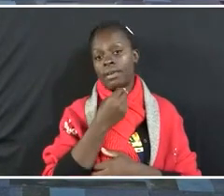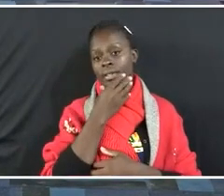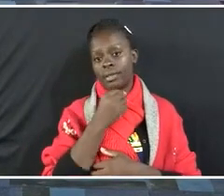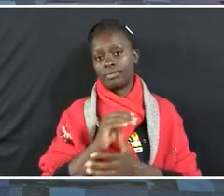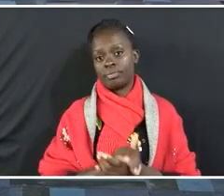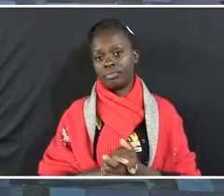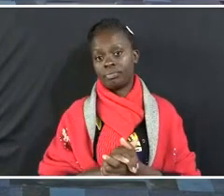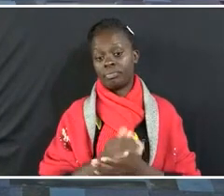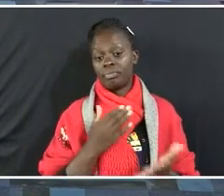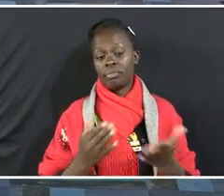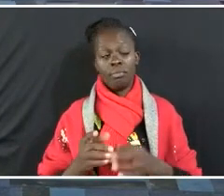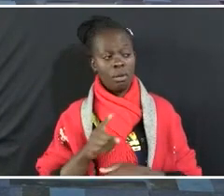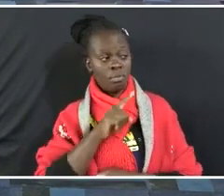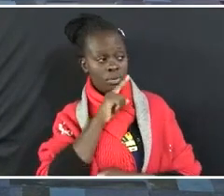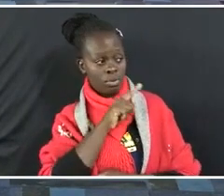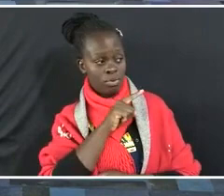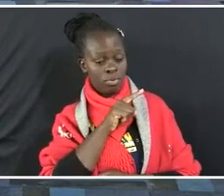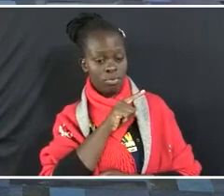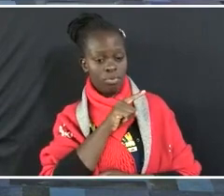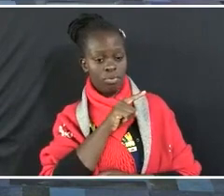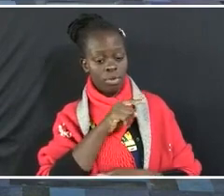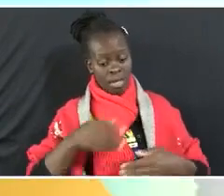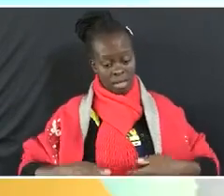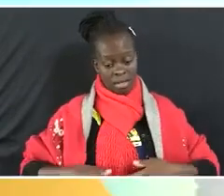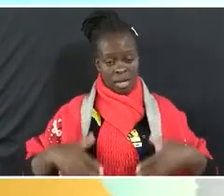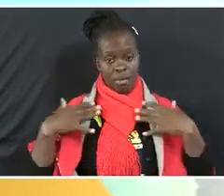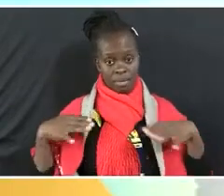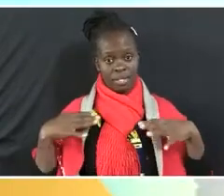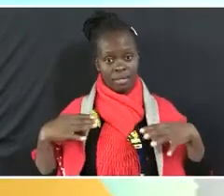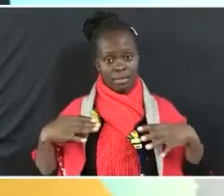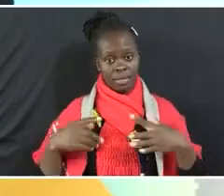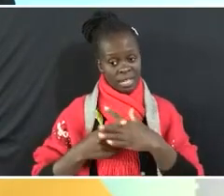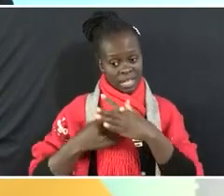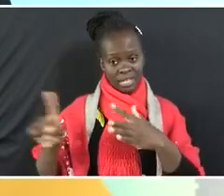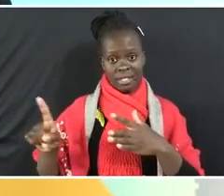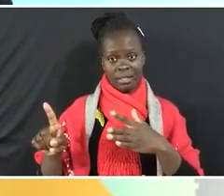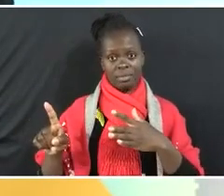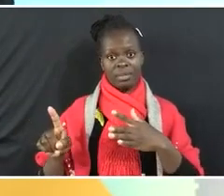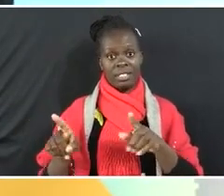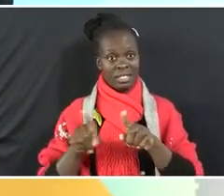thing. There's a father, there's a mother who longs to see you.